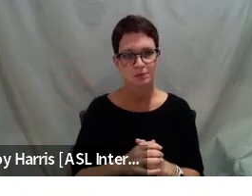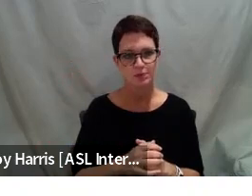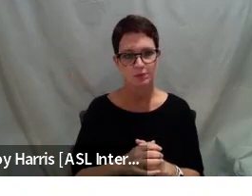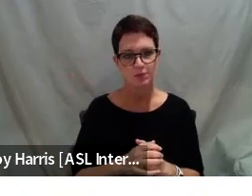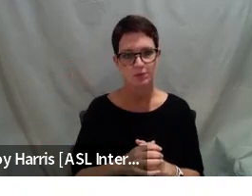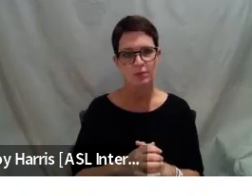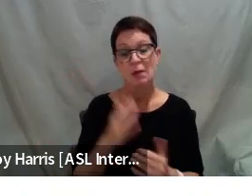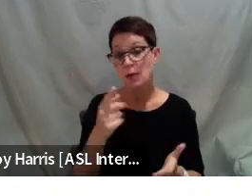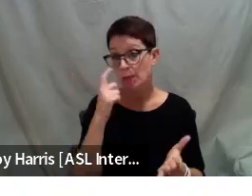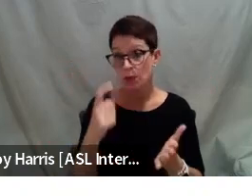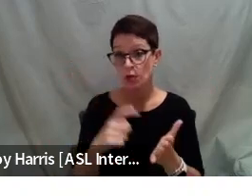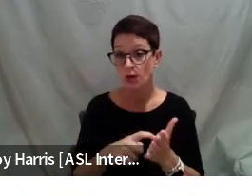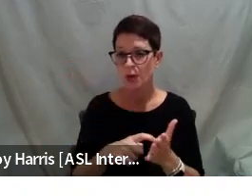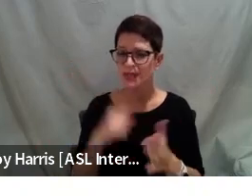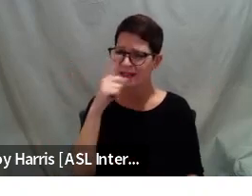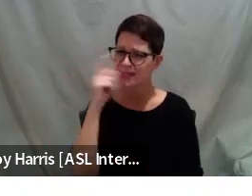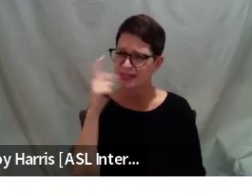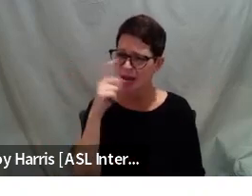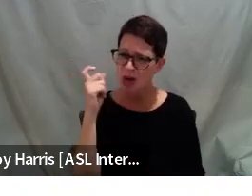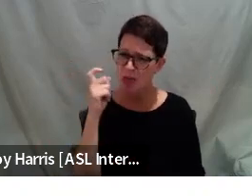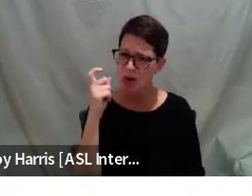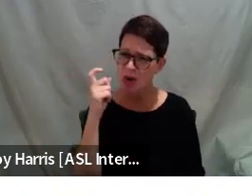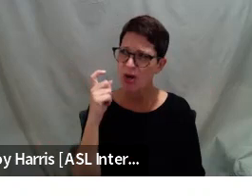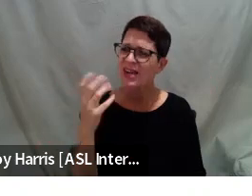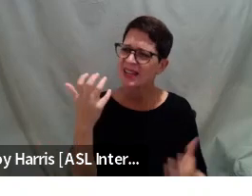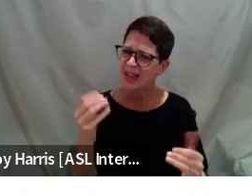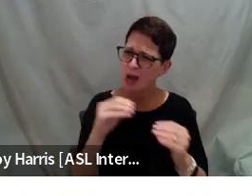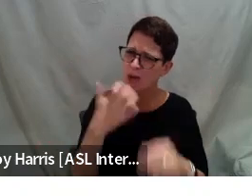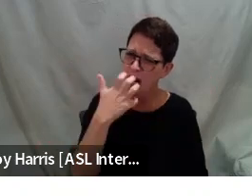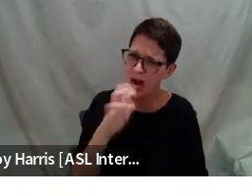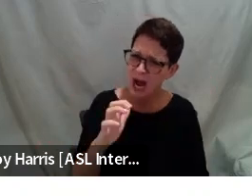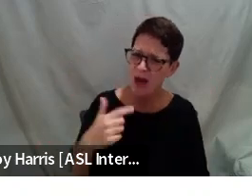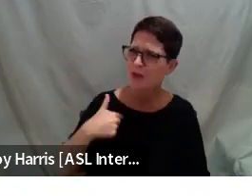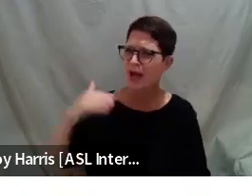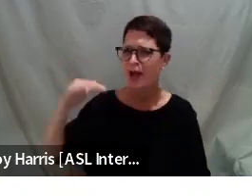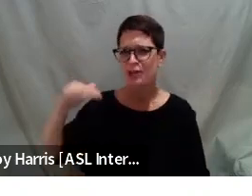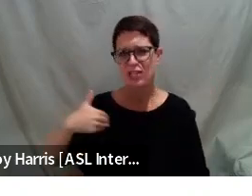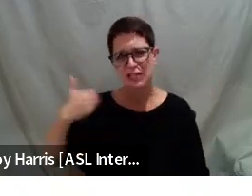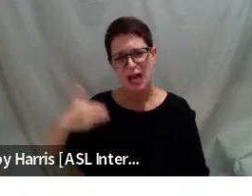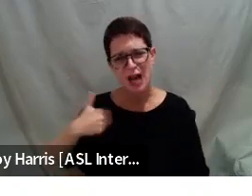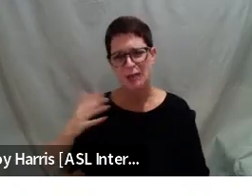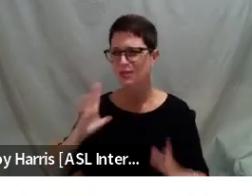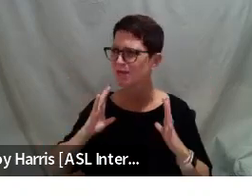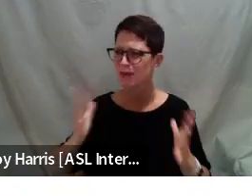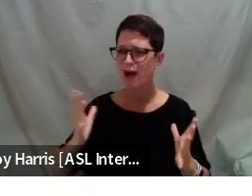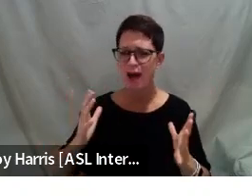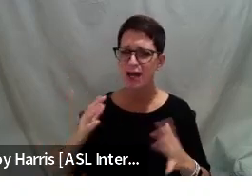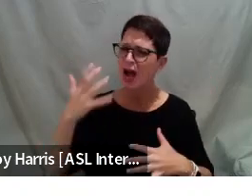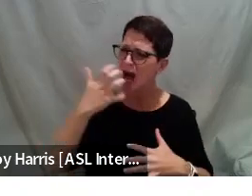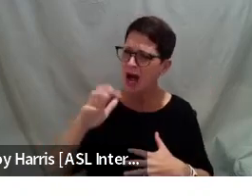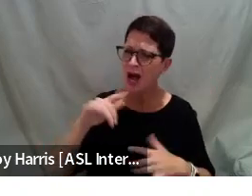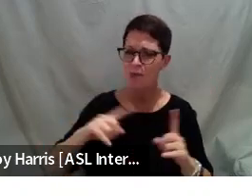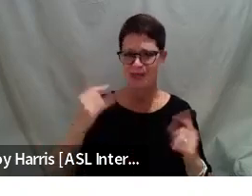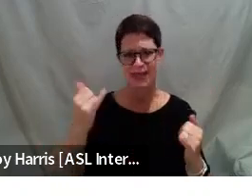You may have noticed that summer seems to have gotten a lot warmer than when we were younger, when you were younger. It is true